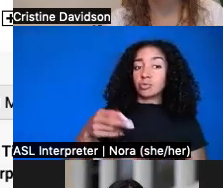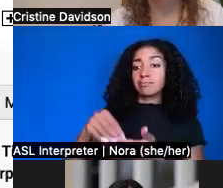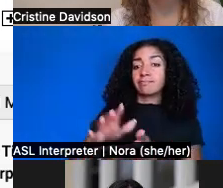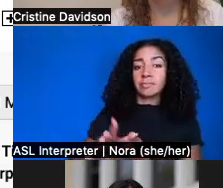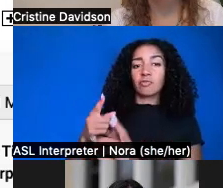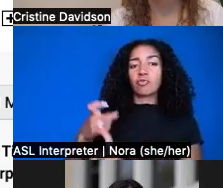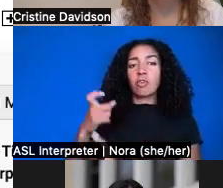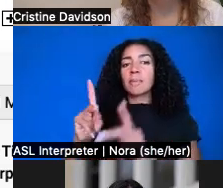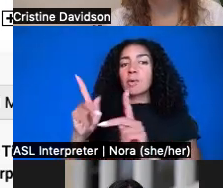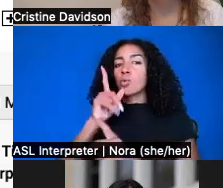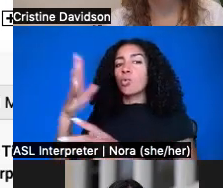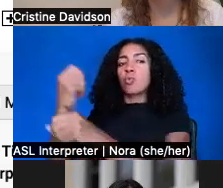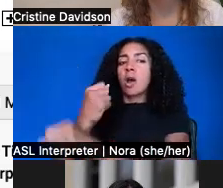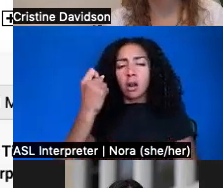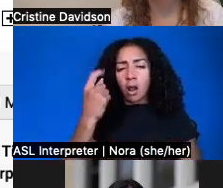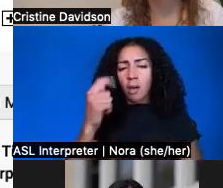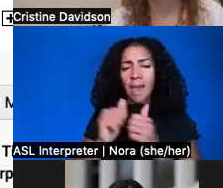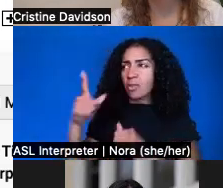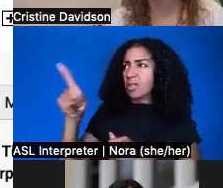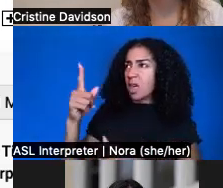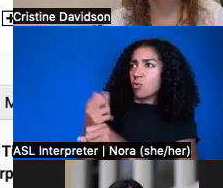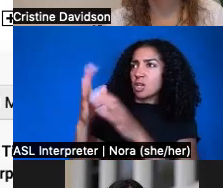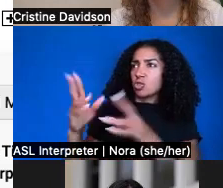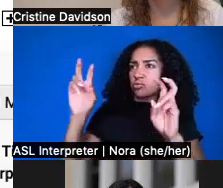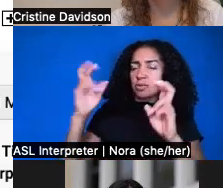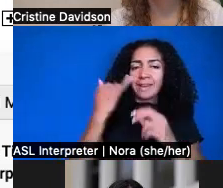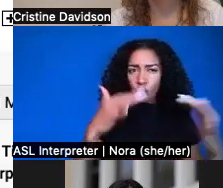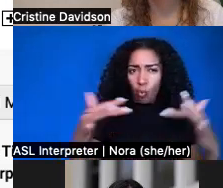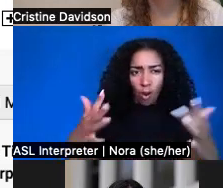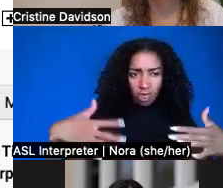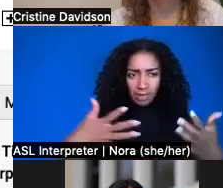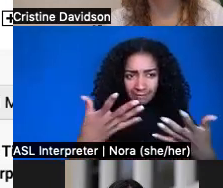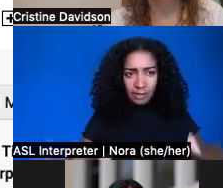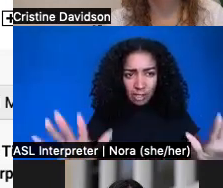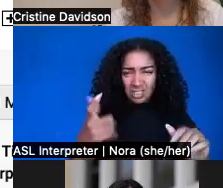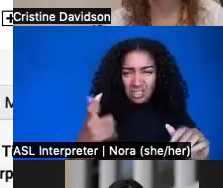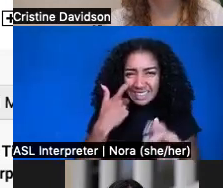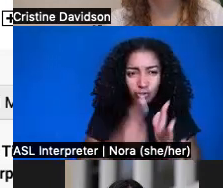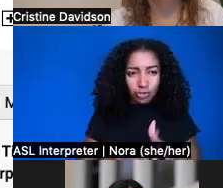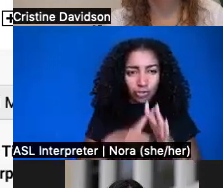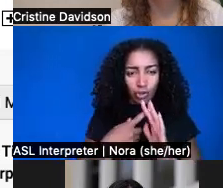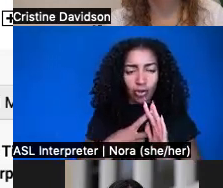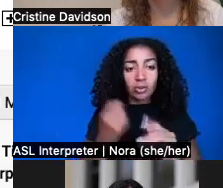war isn't over? The battle has only just begun, and